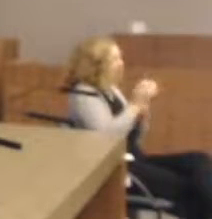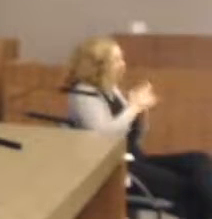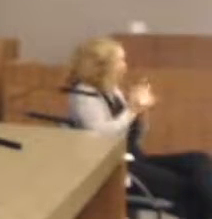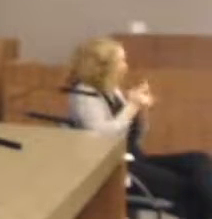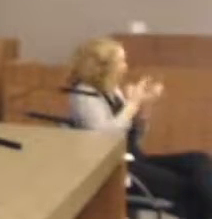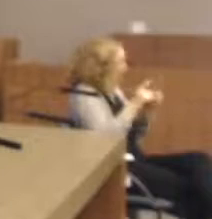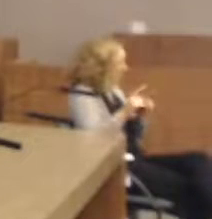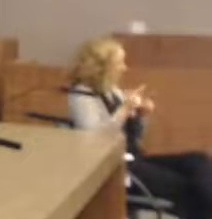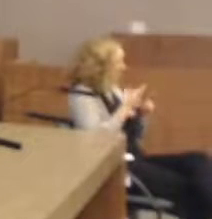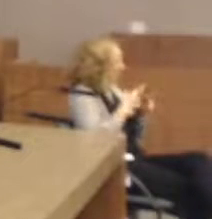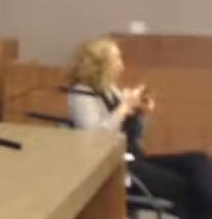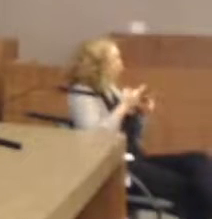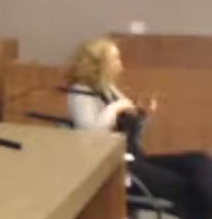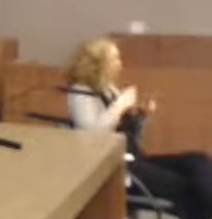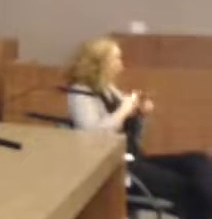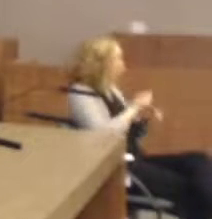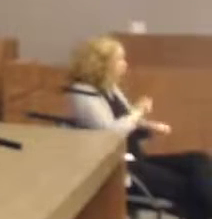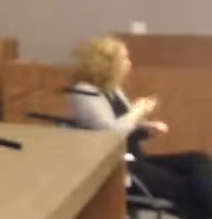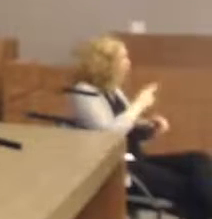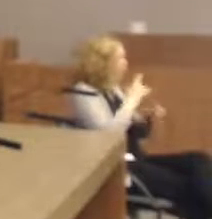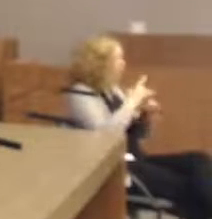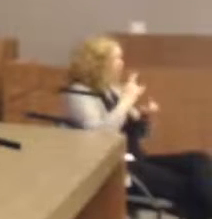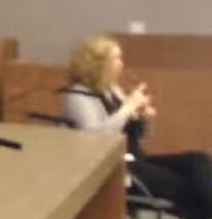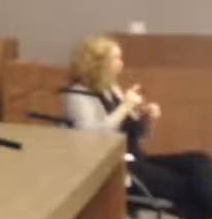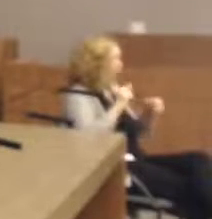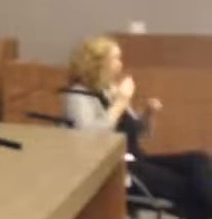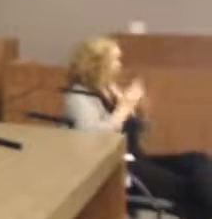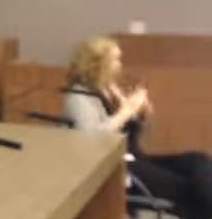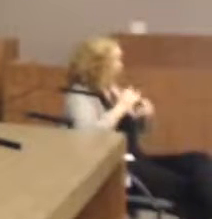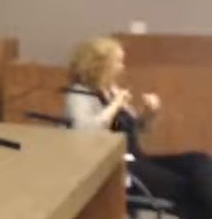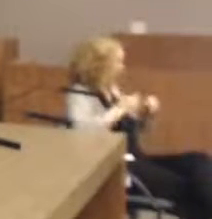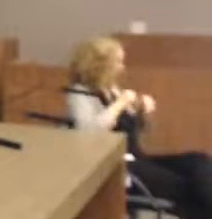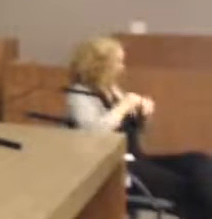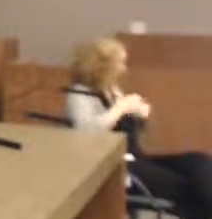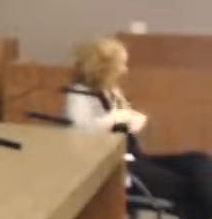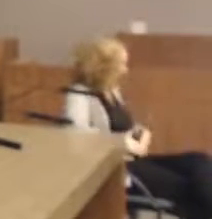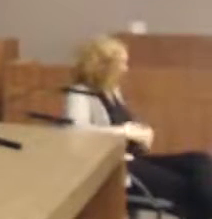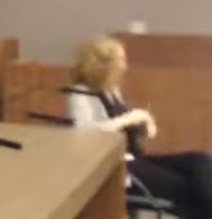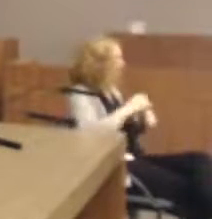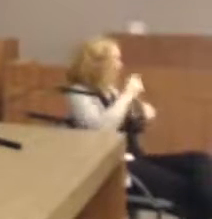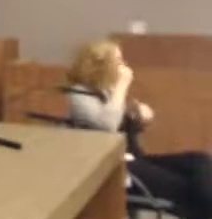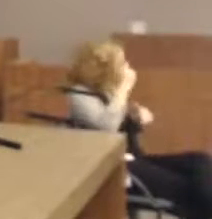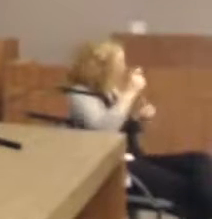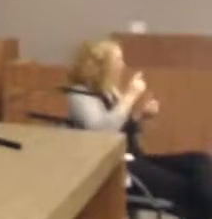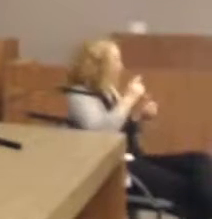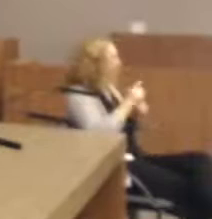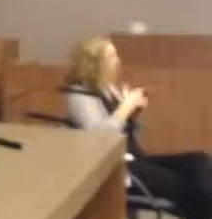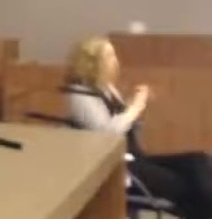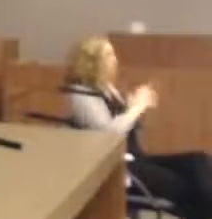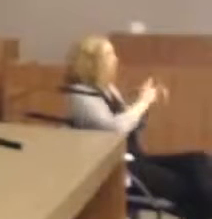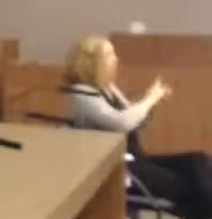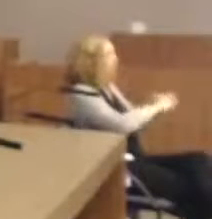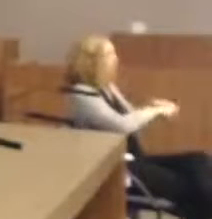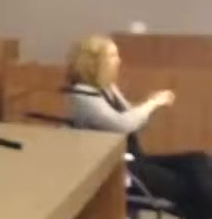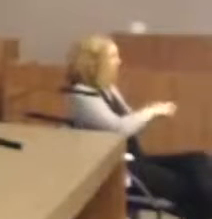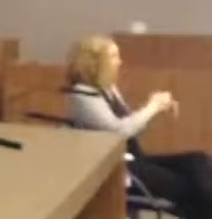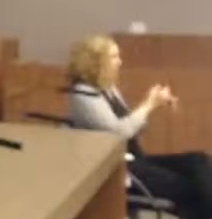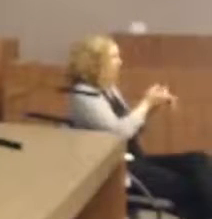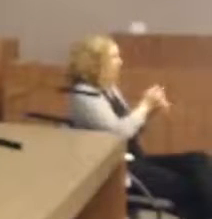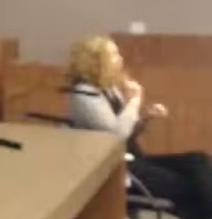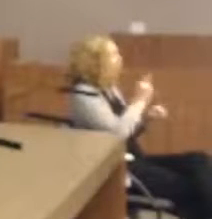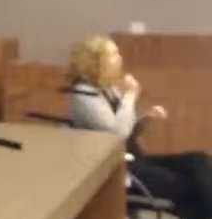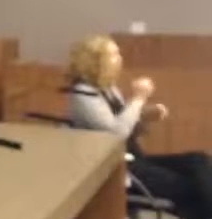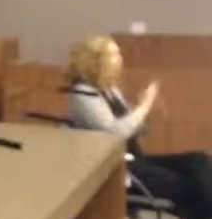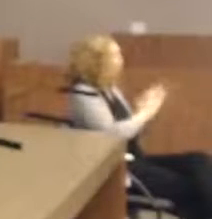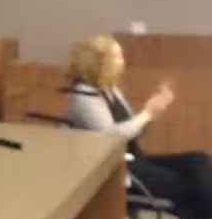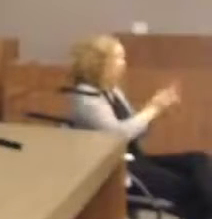we use a substance to stop the pain in here, and it works, and then we are dependent on using that substance to make sure this doesn't get ignited again.